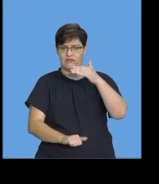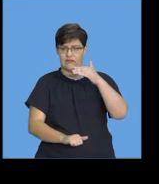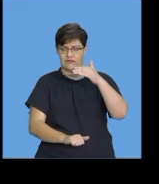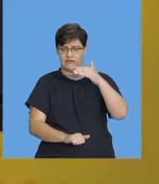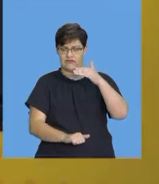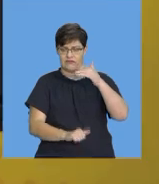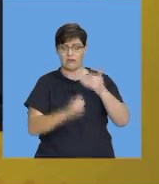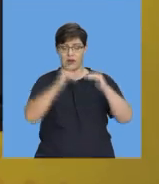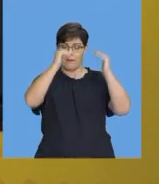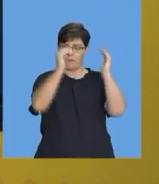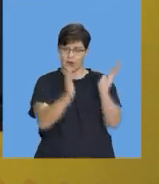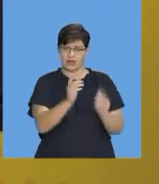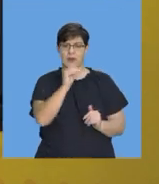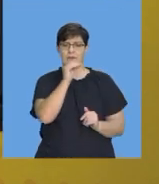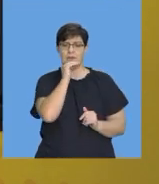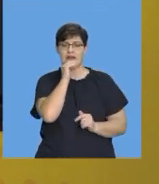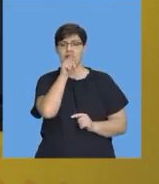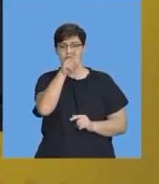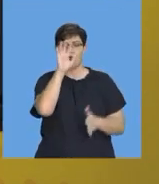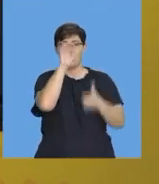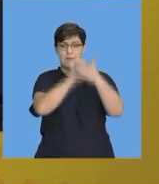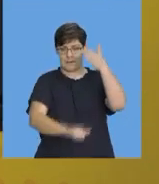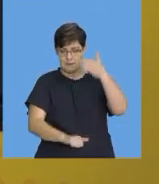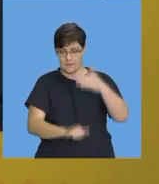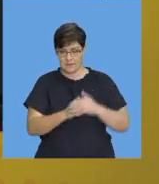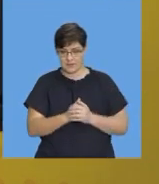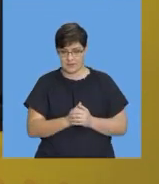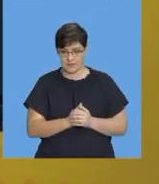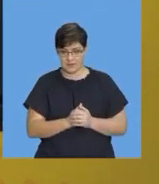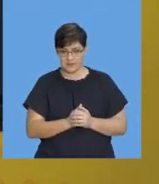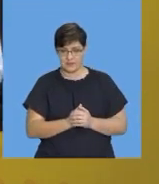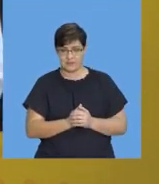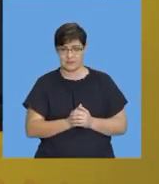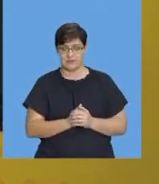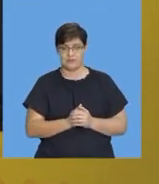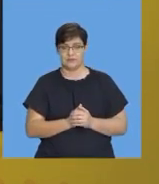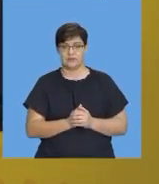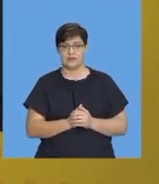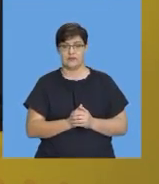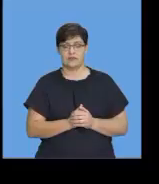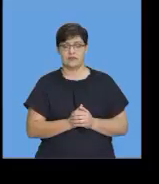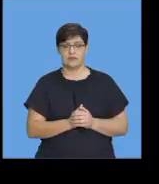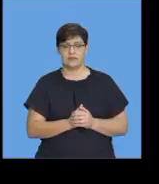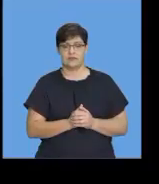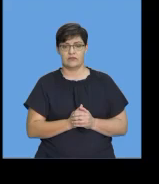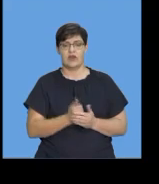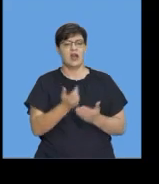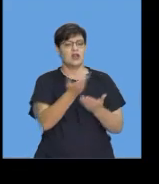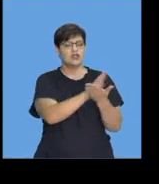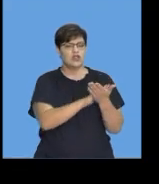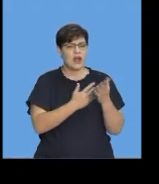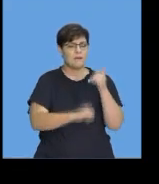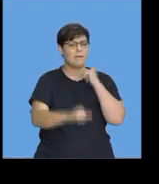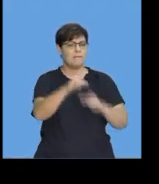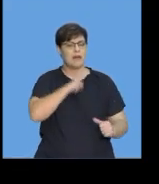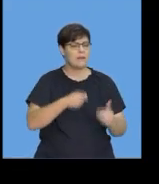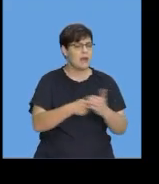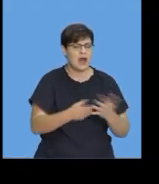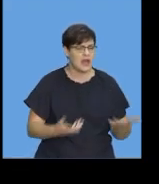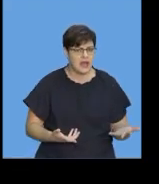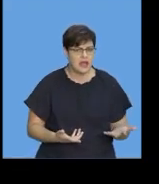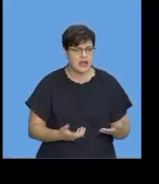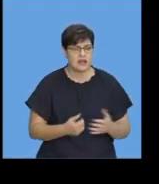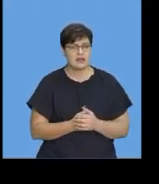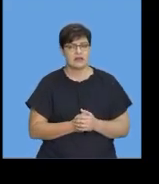In accounting, the use of the bracket indicates we are subtracting the amount. Okay, how much were these shares repurchased at?